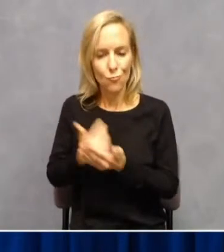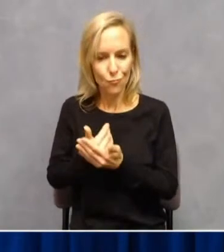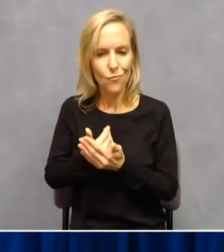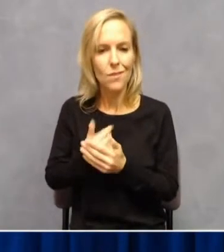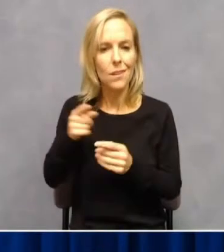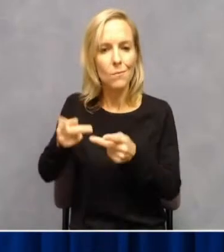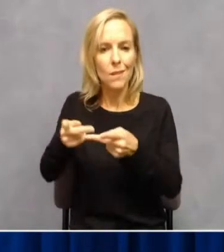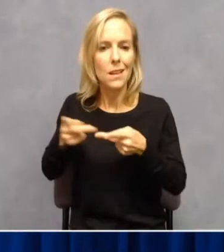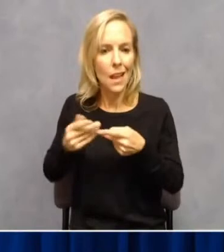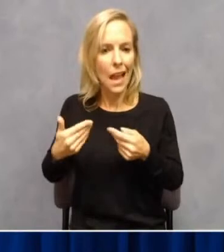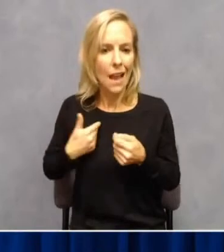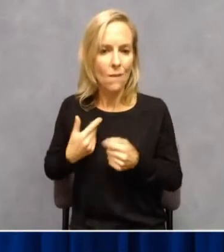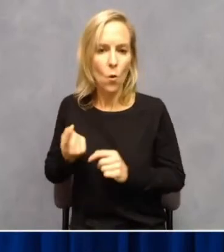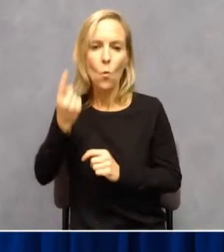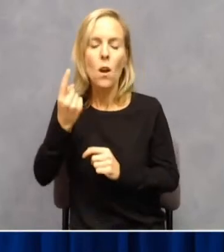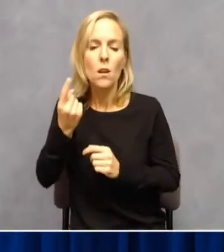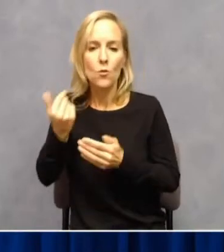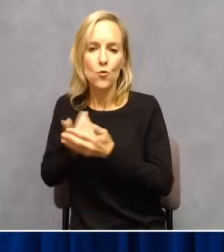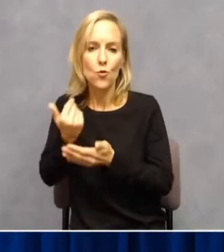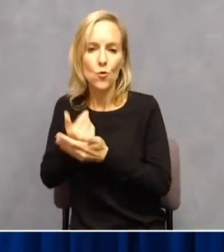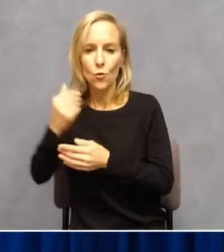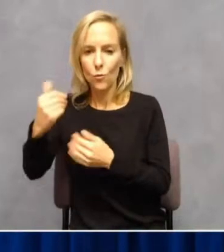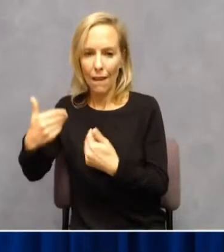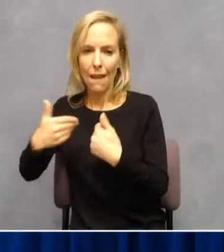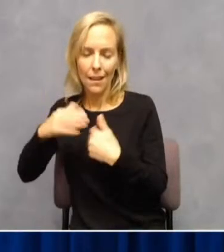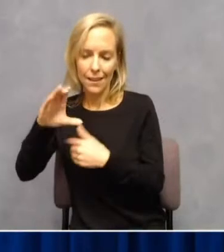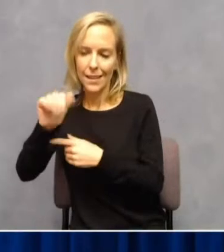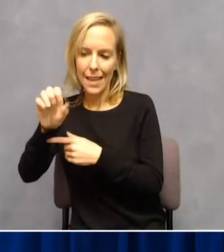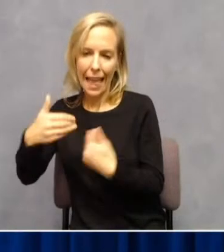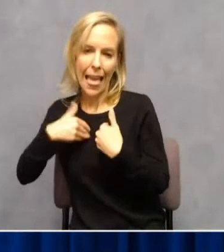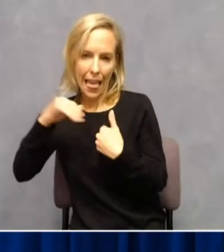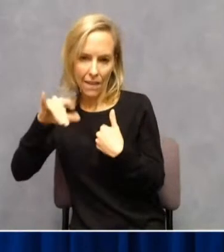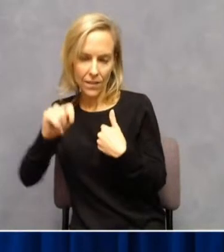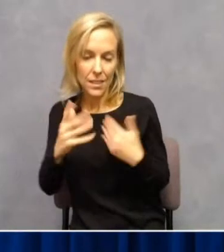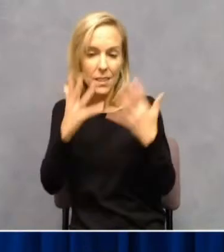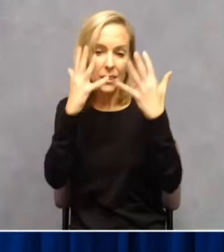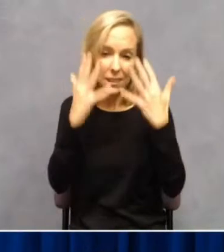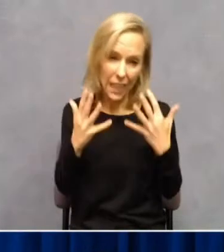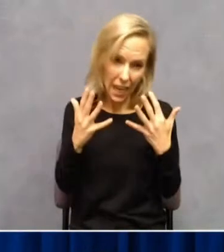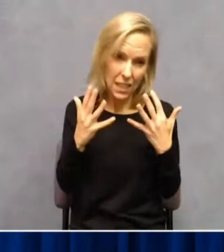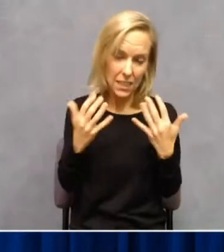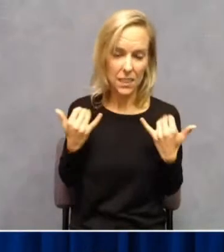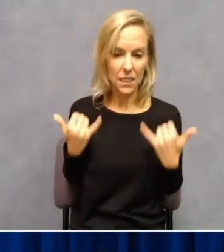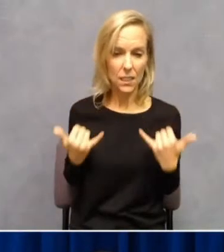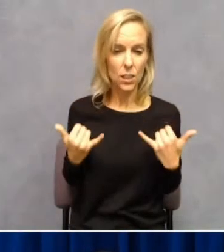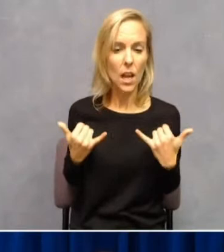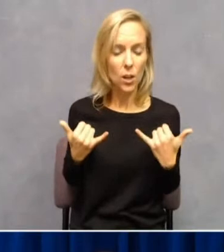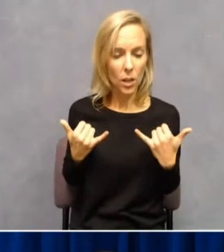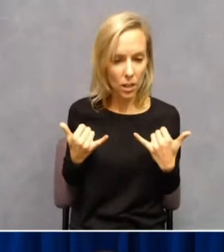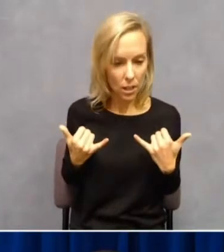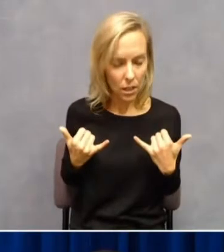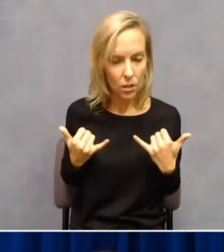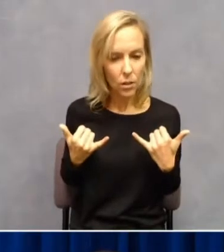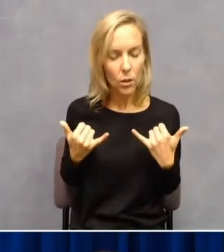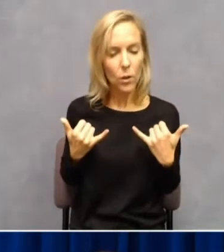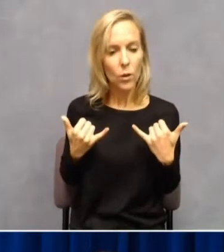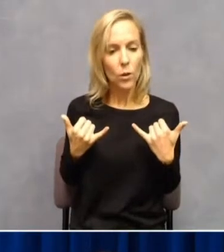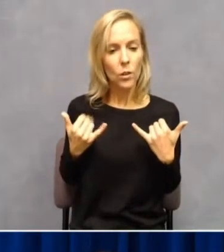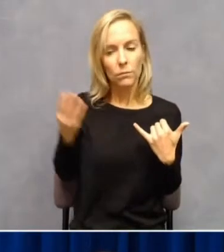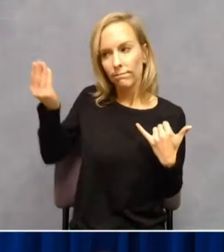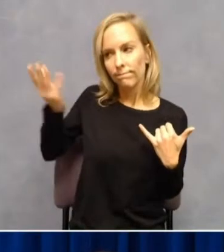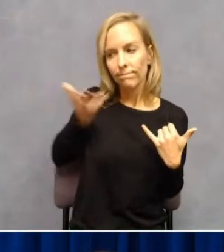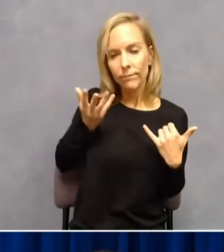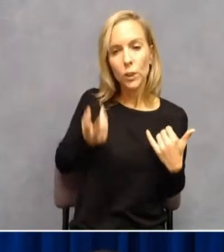case. All right, and sadly, today we learned that we have lost 2 veterans from